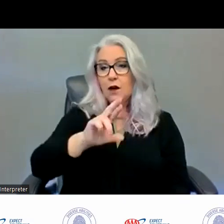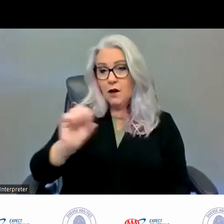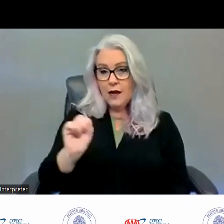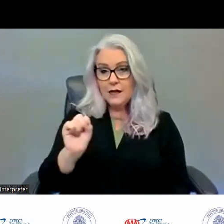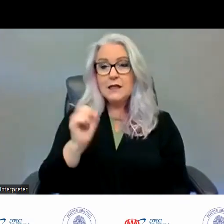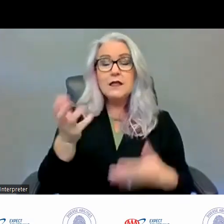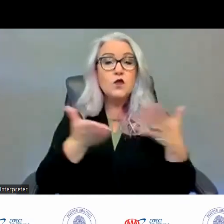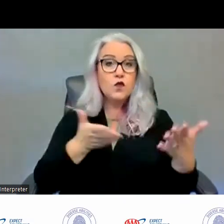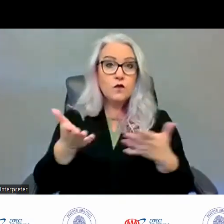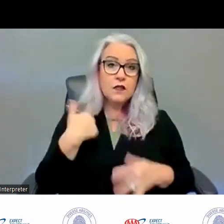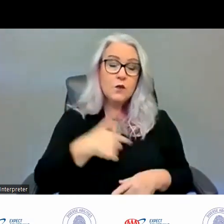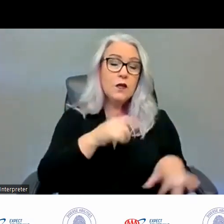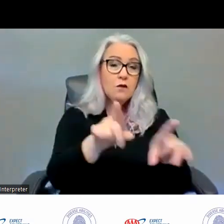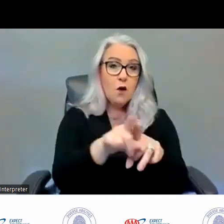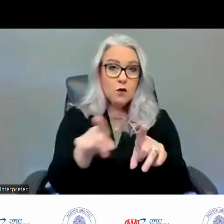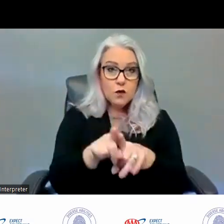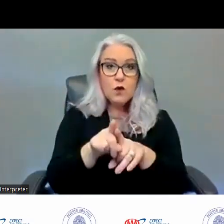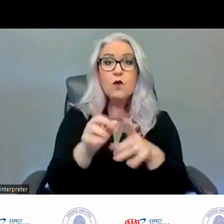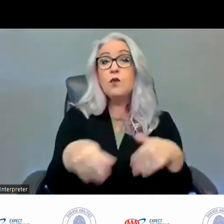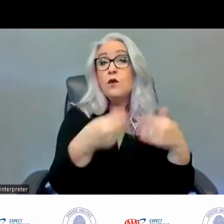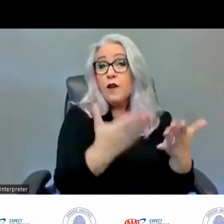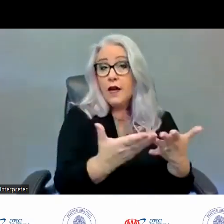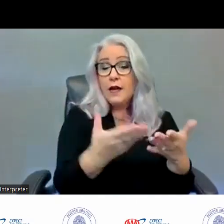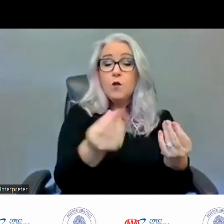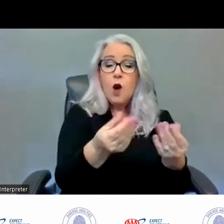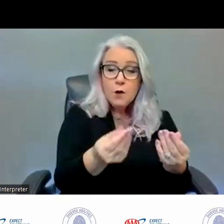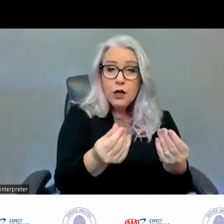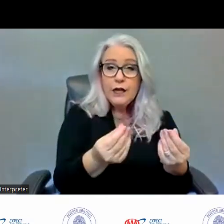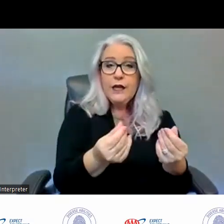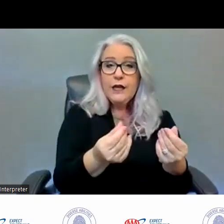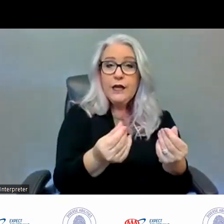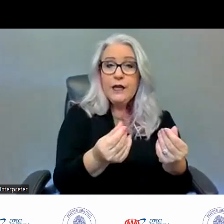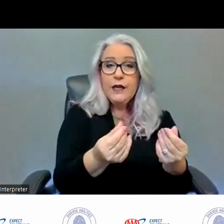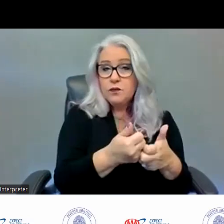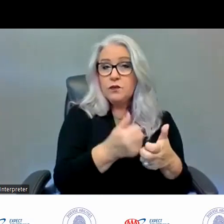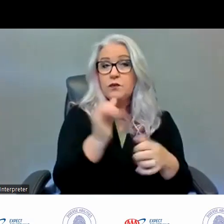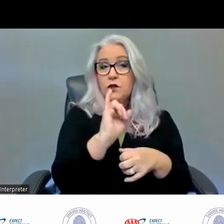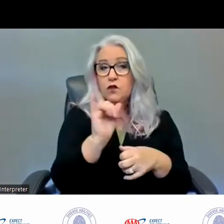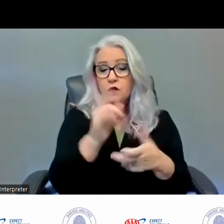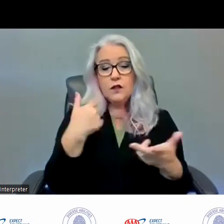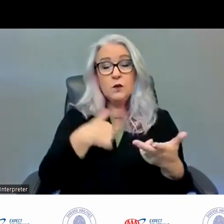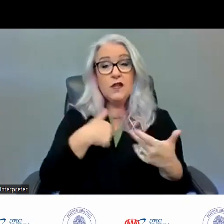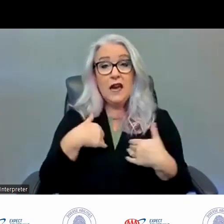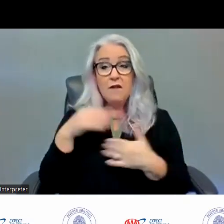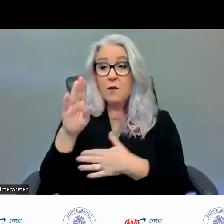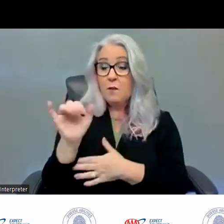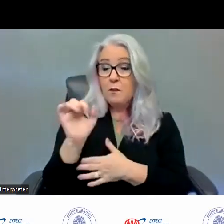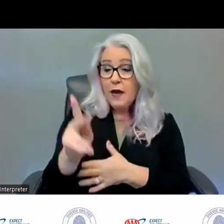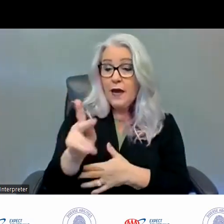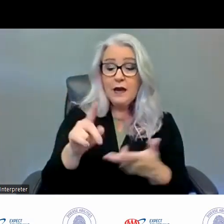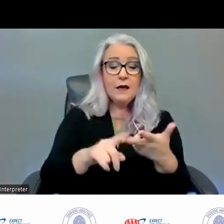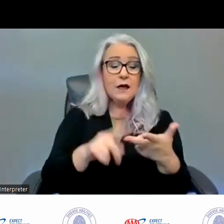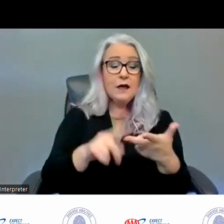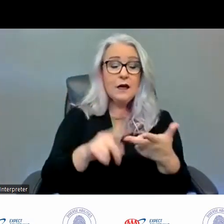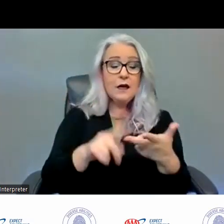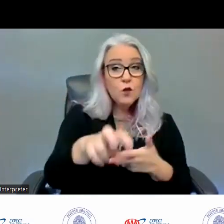services, we also do property and casualty insurance, life insurance. We have a bank, we have a travel agency,